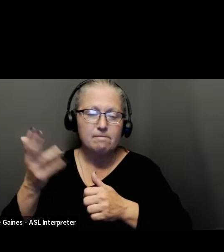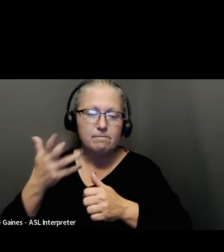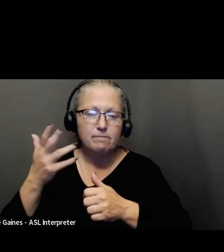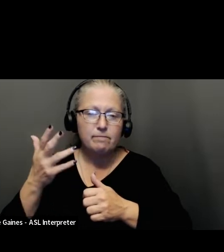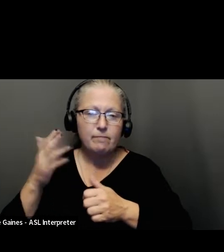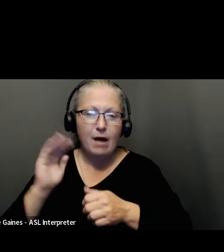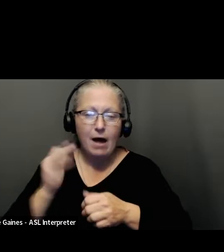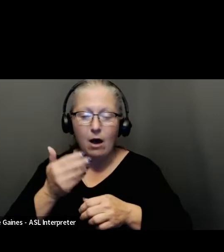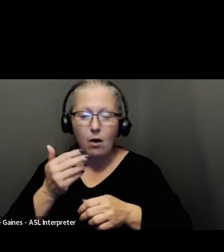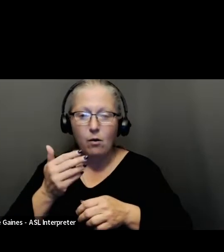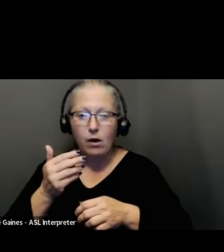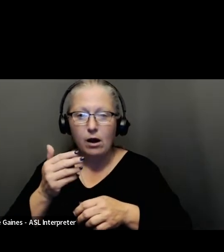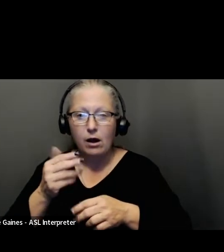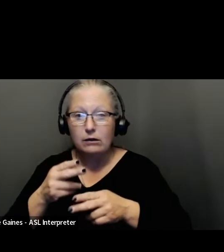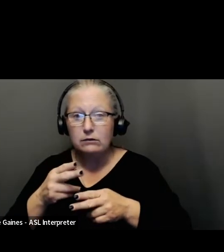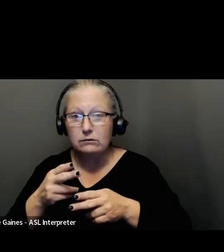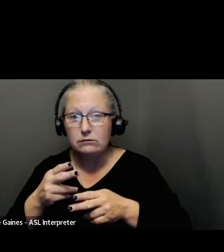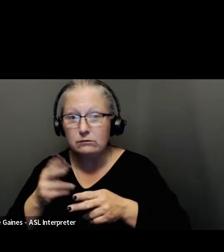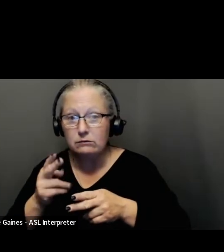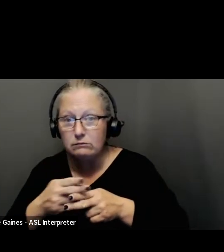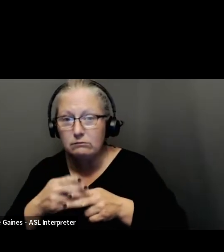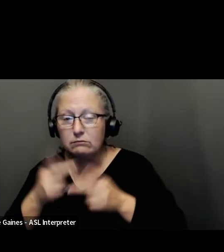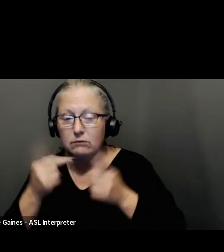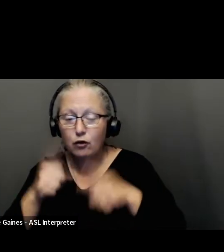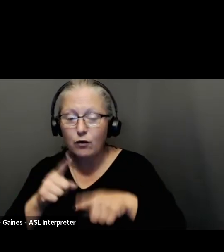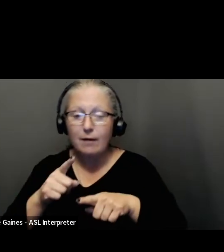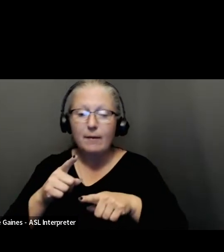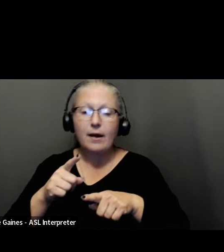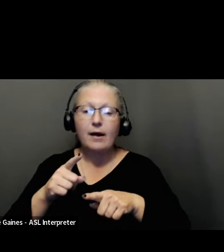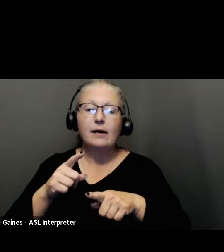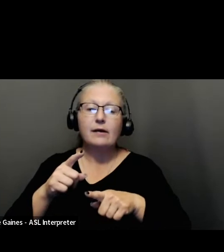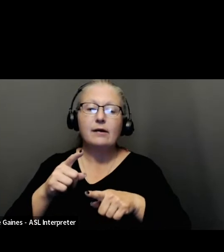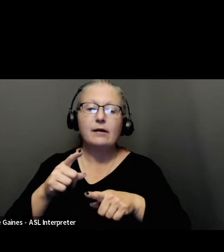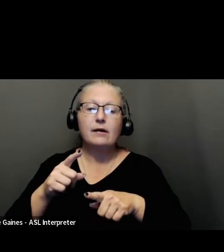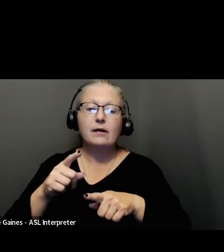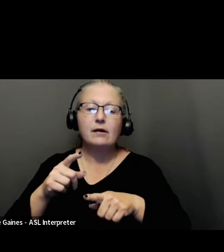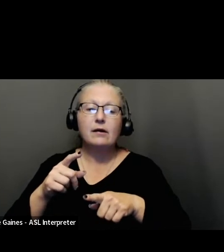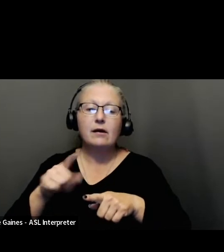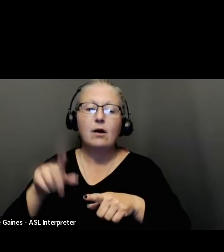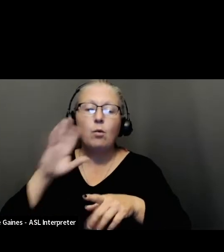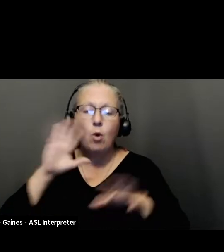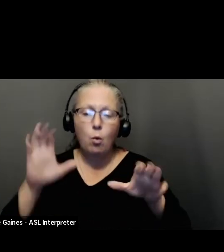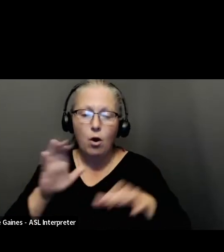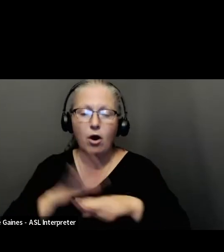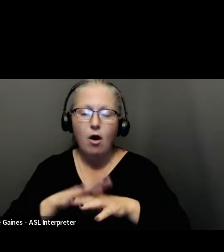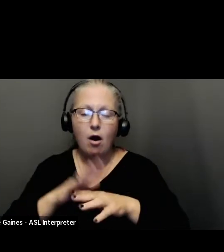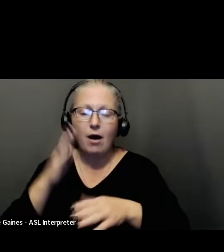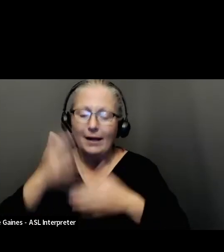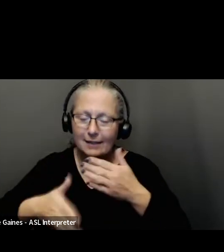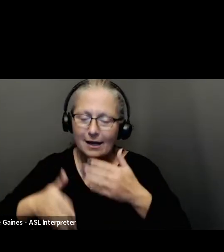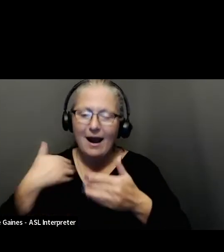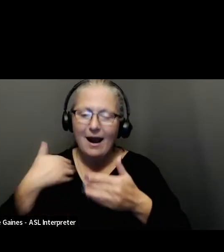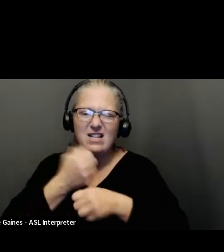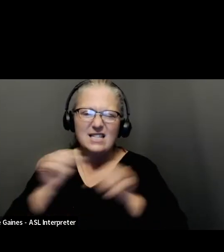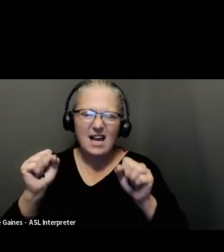tentative agreement, whatever it was. And we're going to be working on getting those done. There's a safety committee that